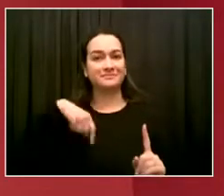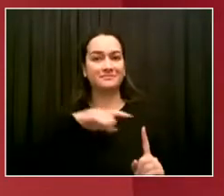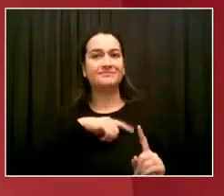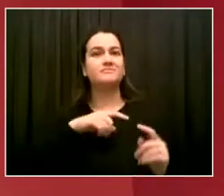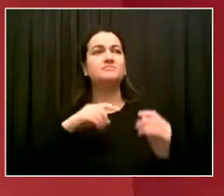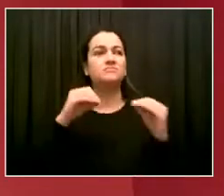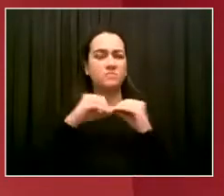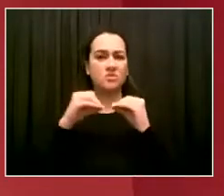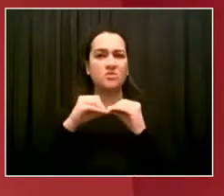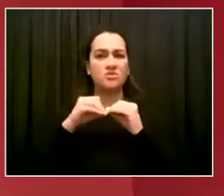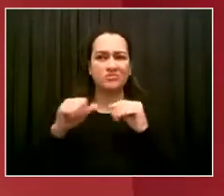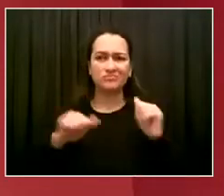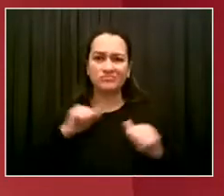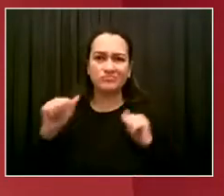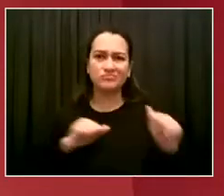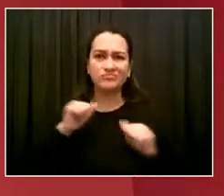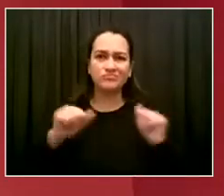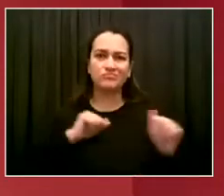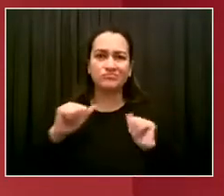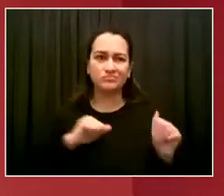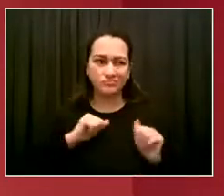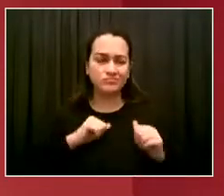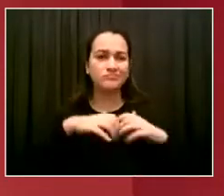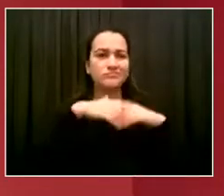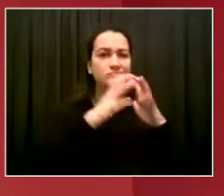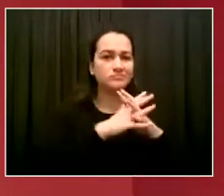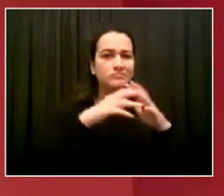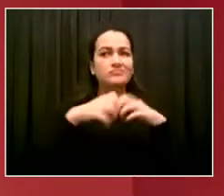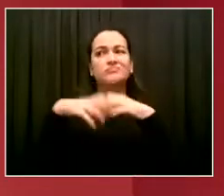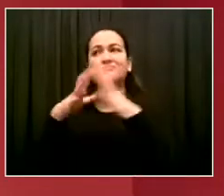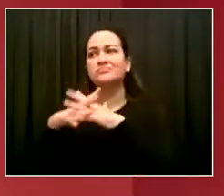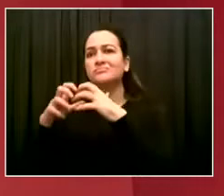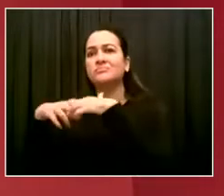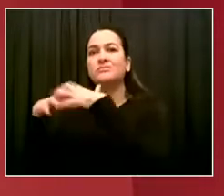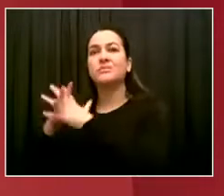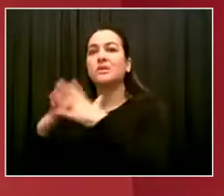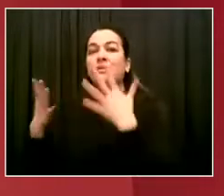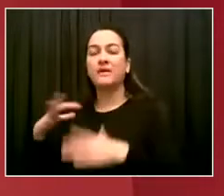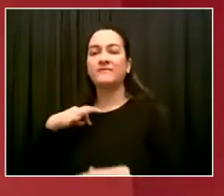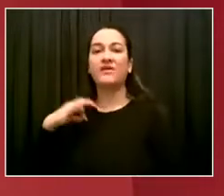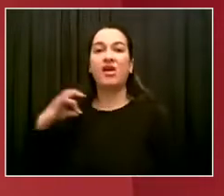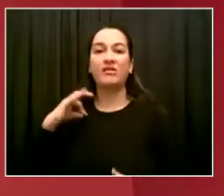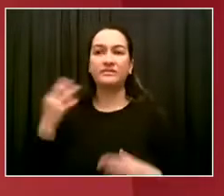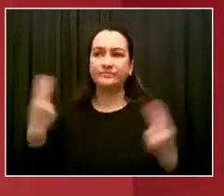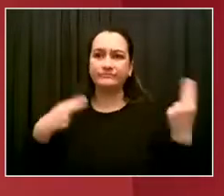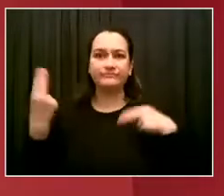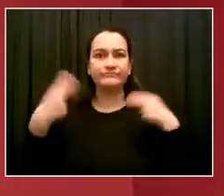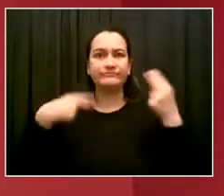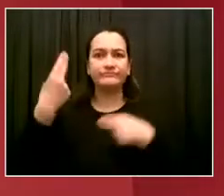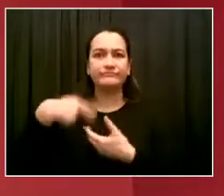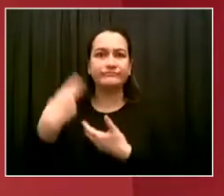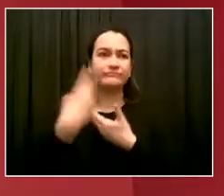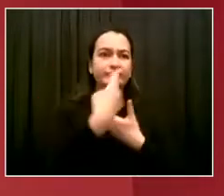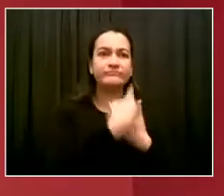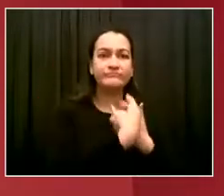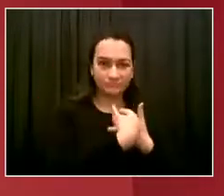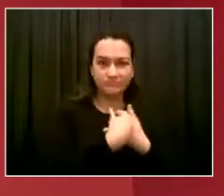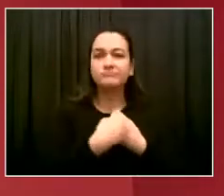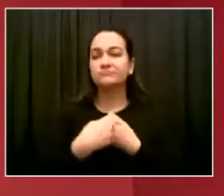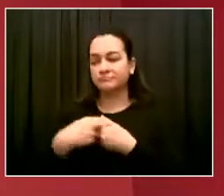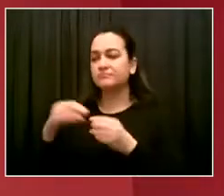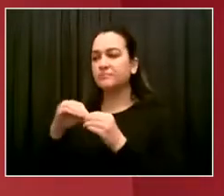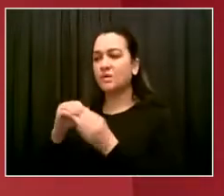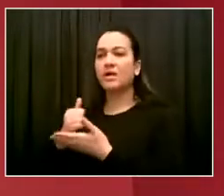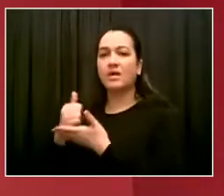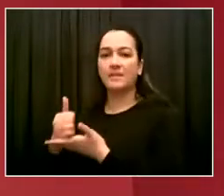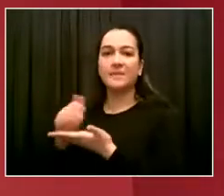many 311 complaints, calls, emails about the deterioration in the community, trash buildup, and it